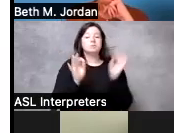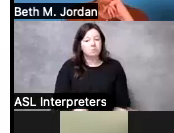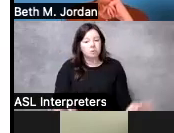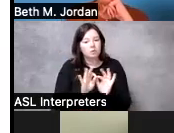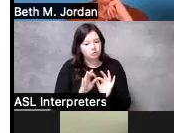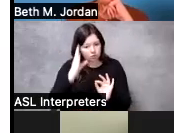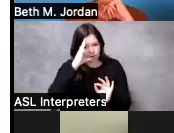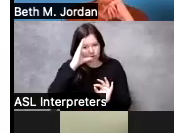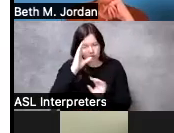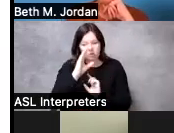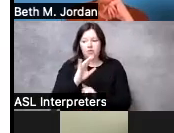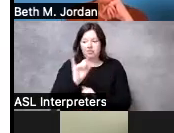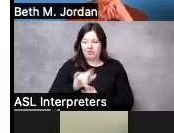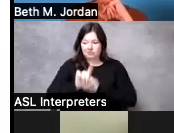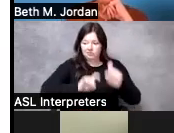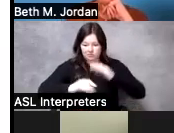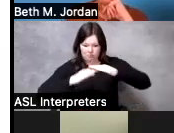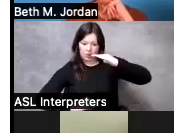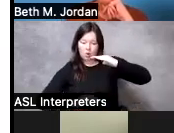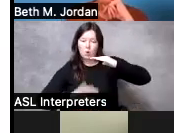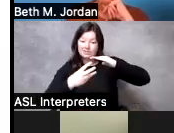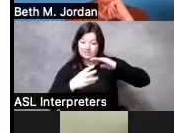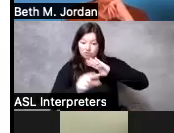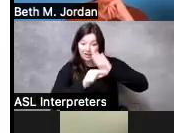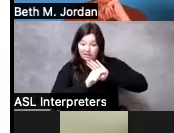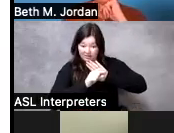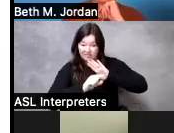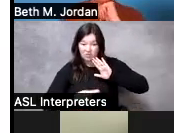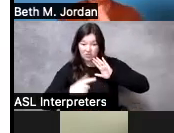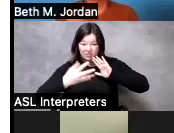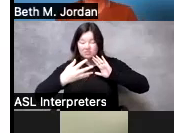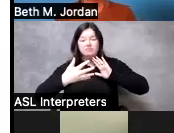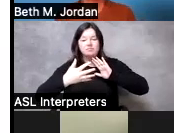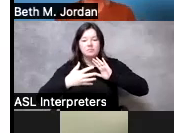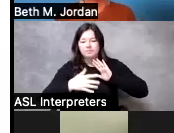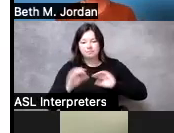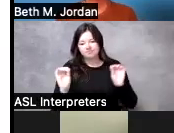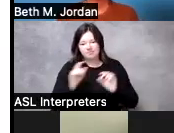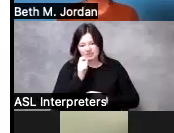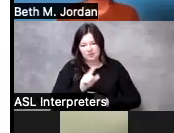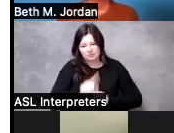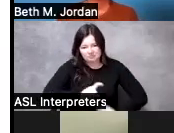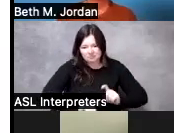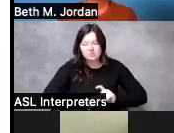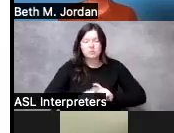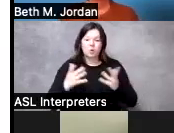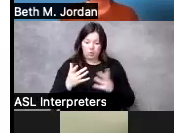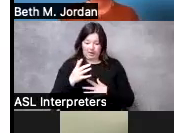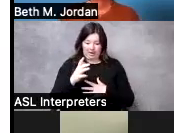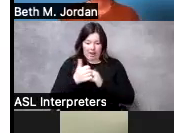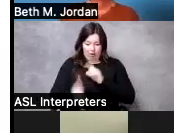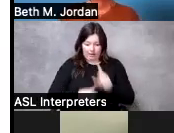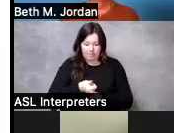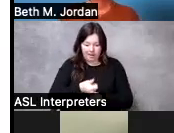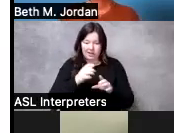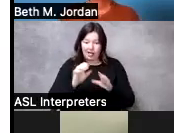not collected with those younger than sixth grade, so we're really not fully aware at all of the impact on elementary age children. However,